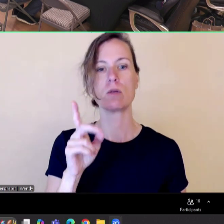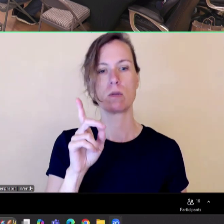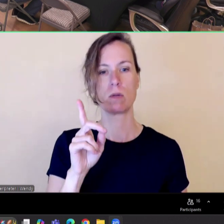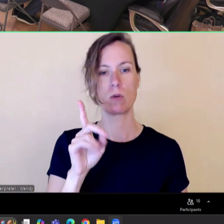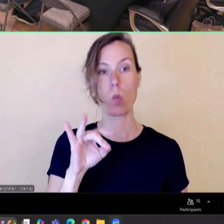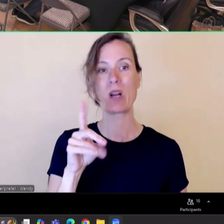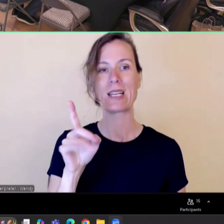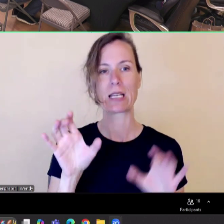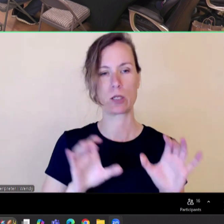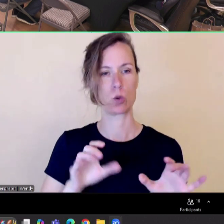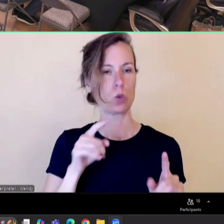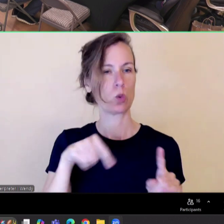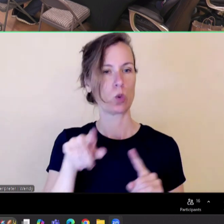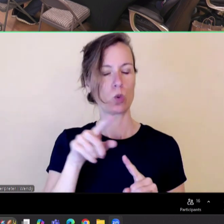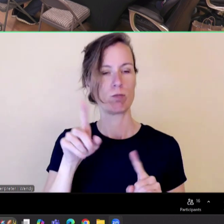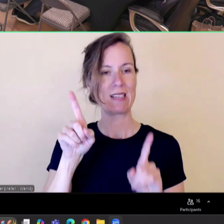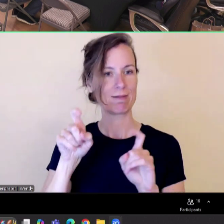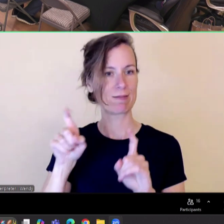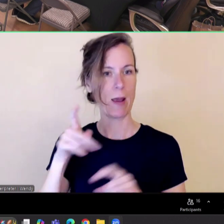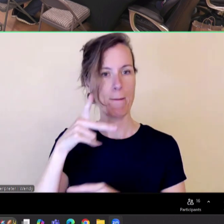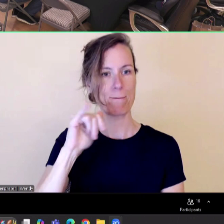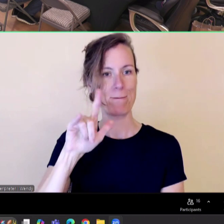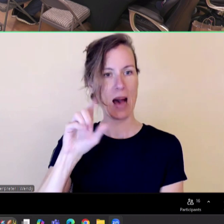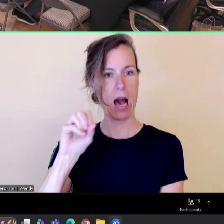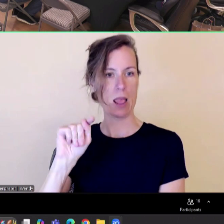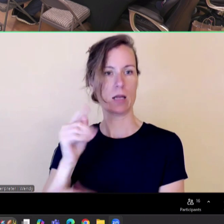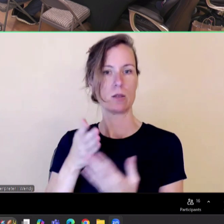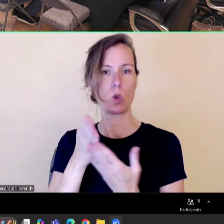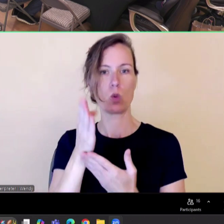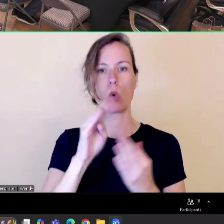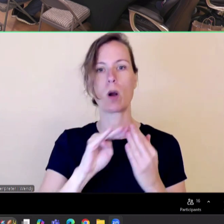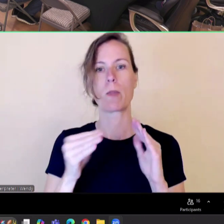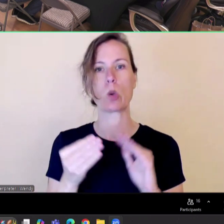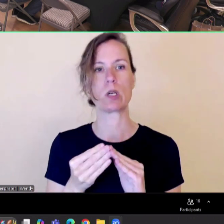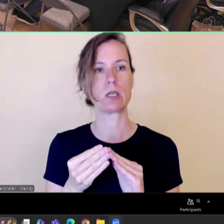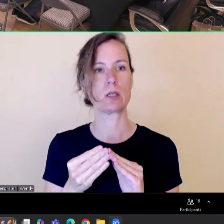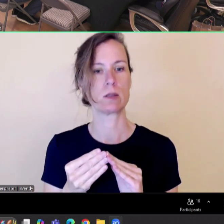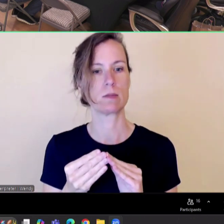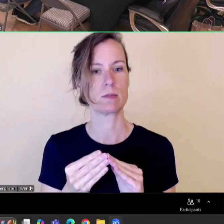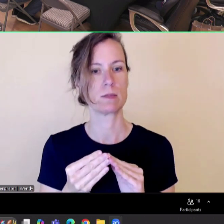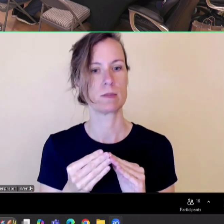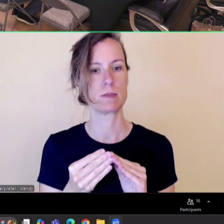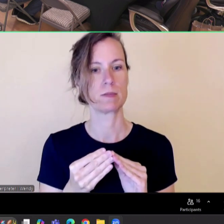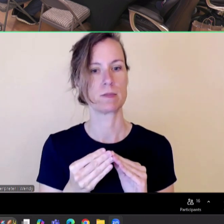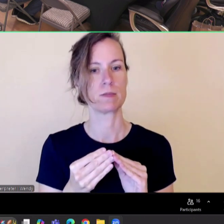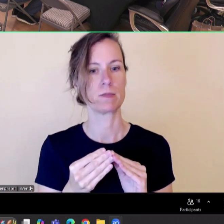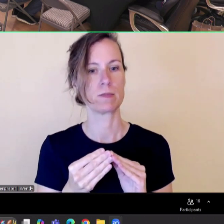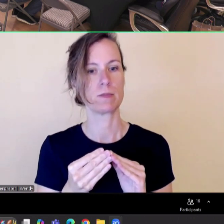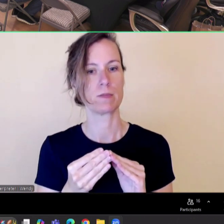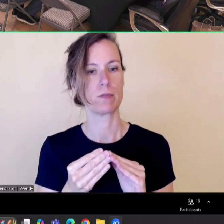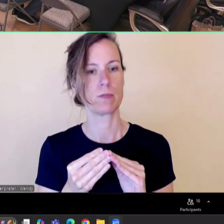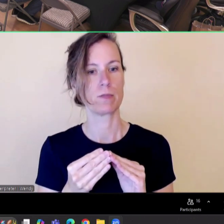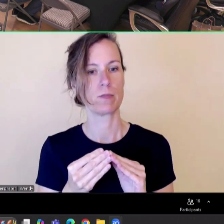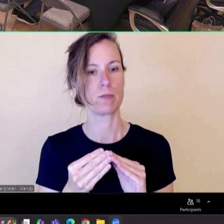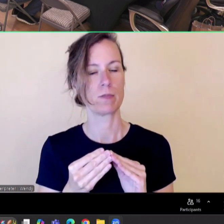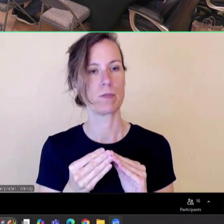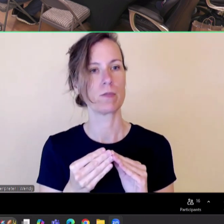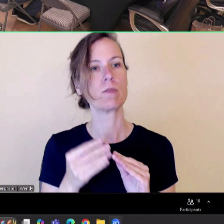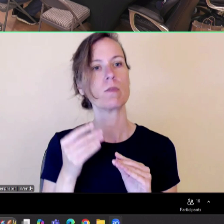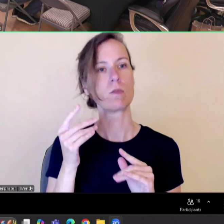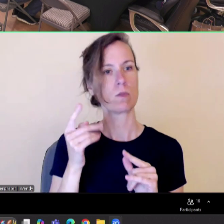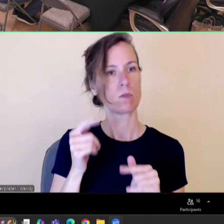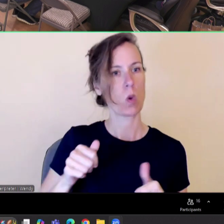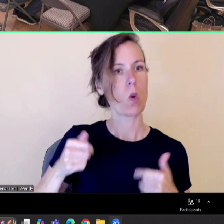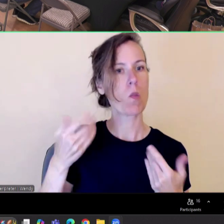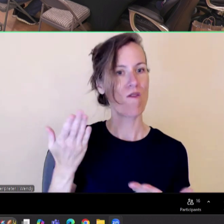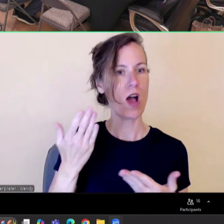and there's certainly, I'll be able to provide a website to you where you all can go out and actually look at some of the violations yourself.